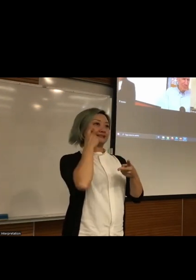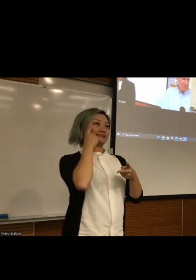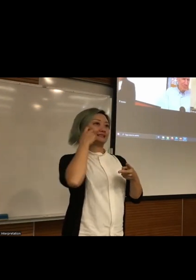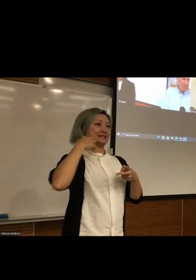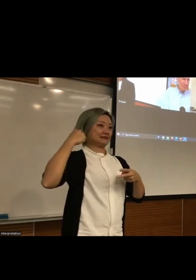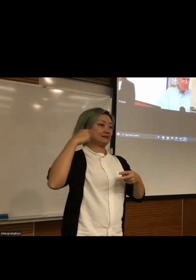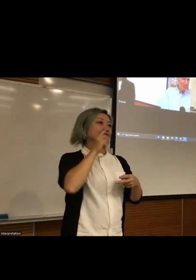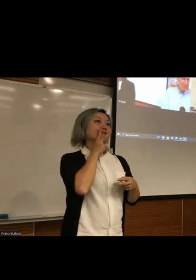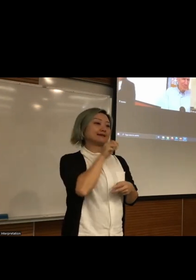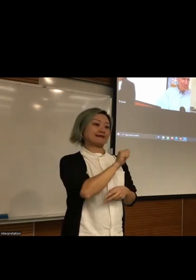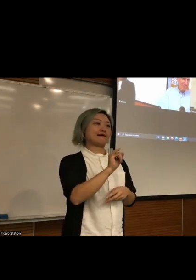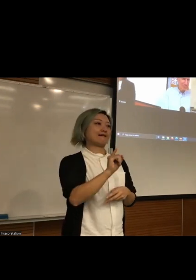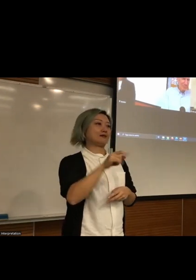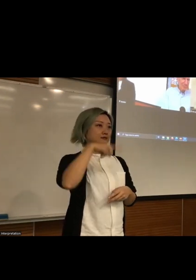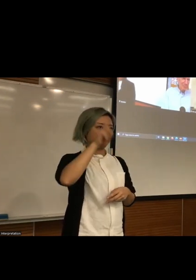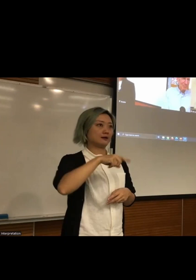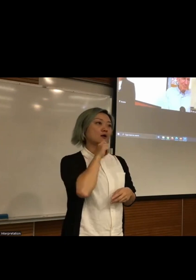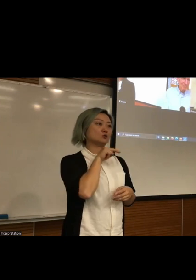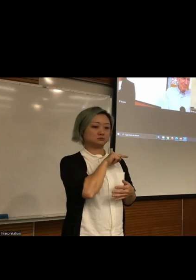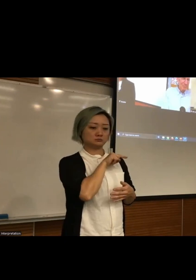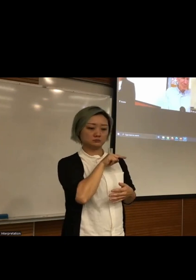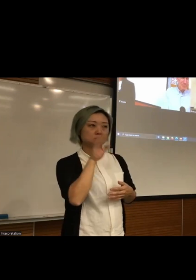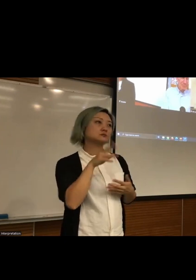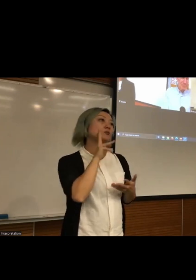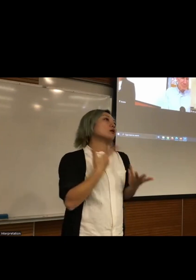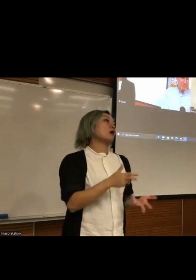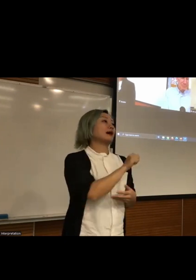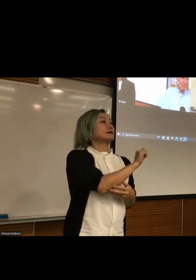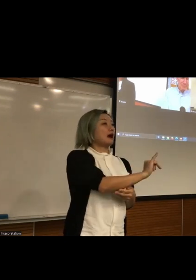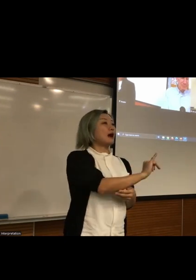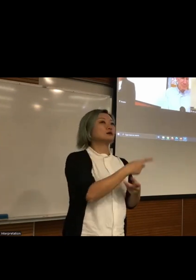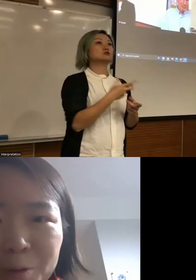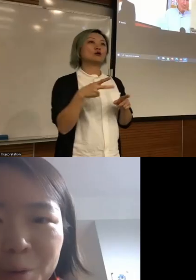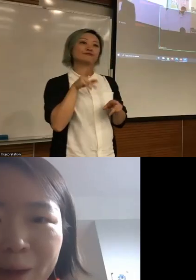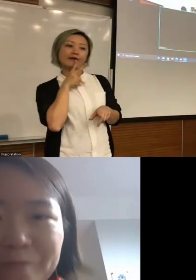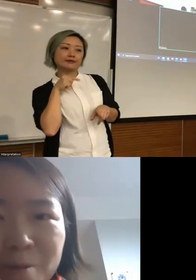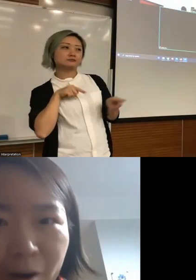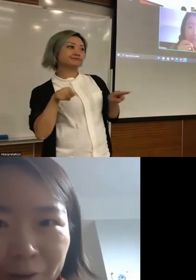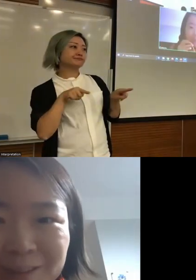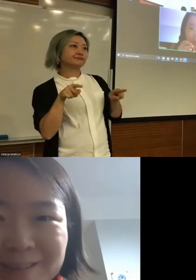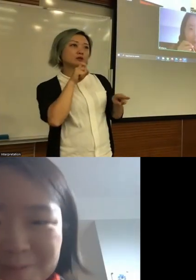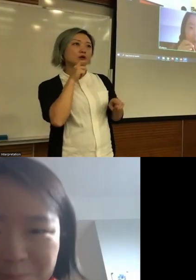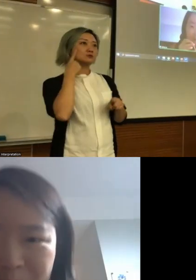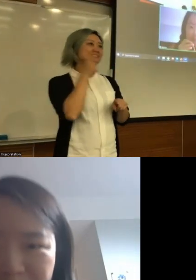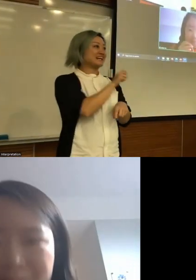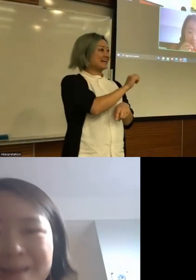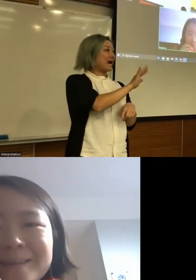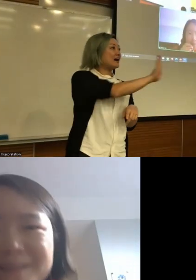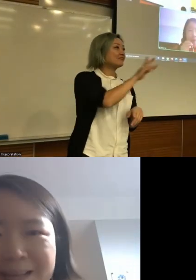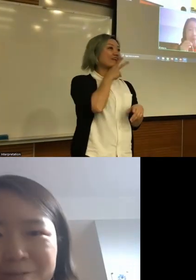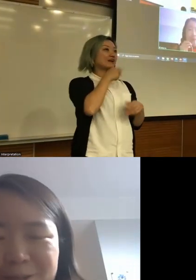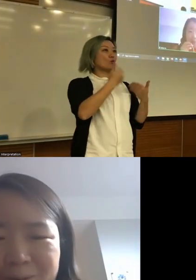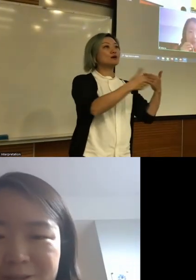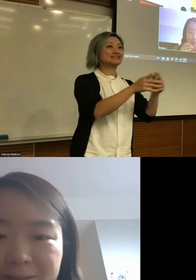the AI simultaneous interpreters also kind of follow your effort model?